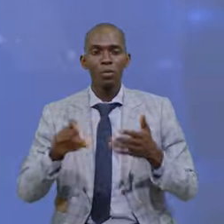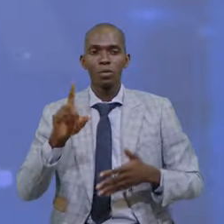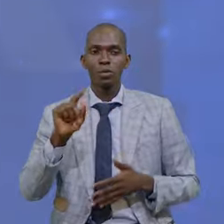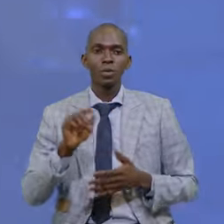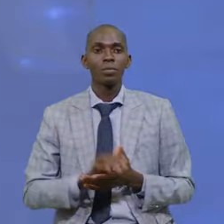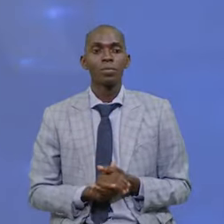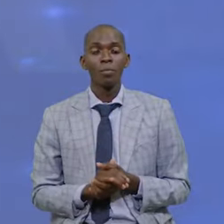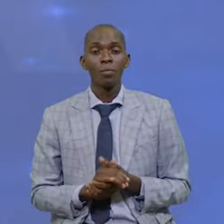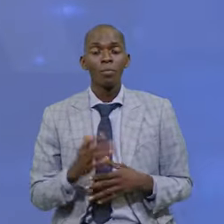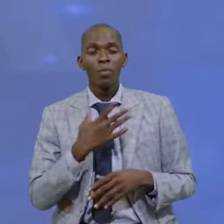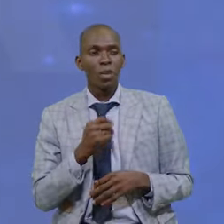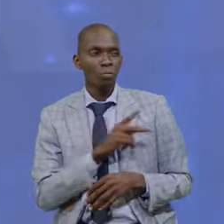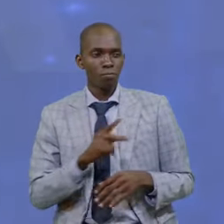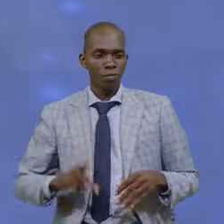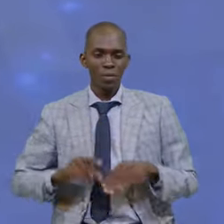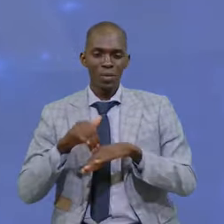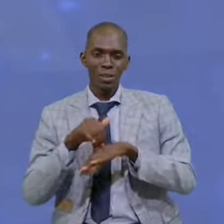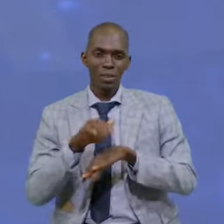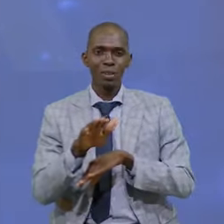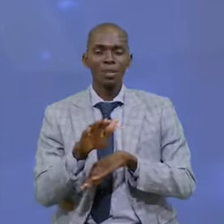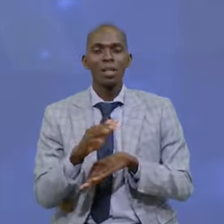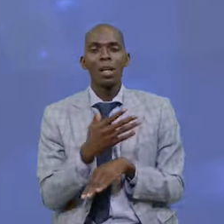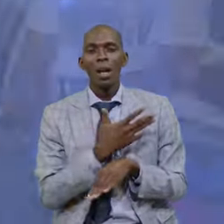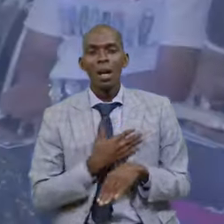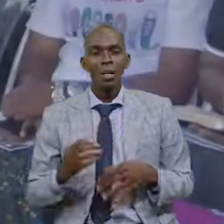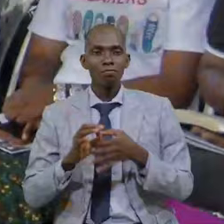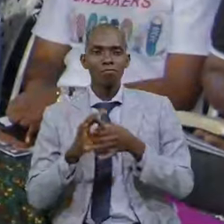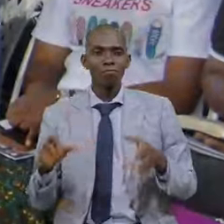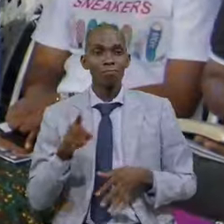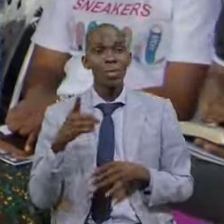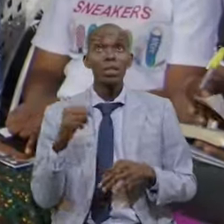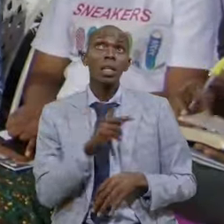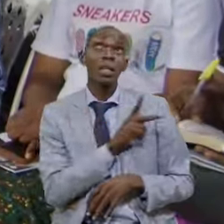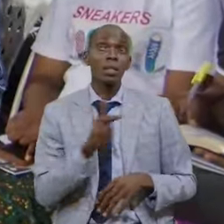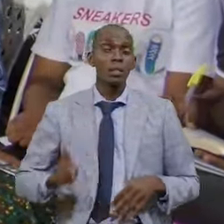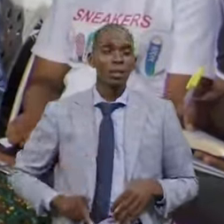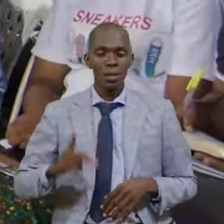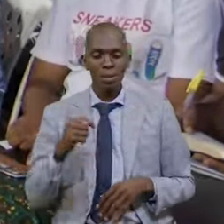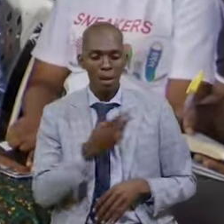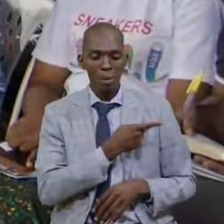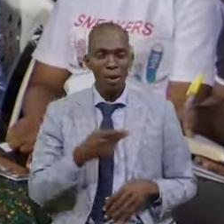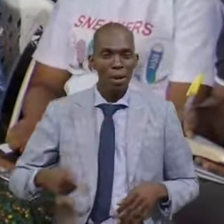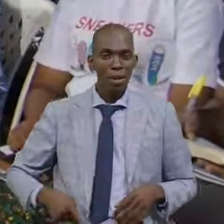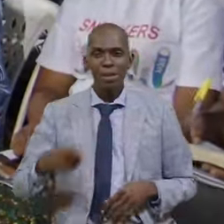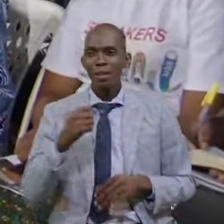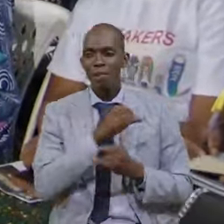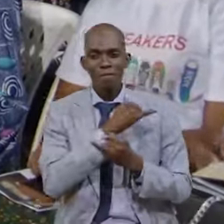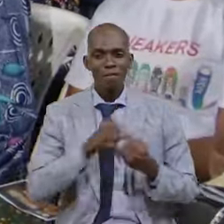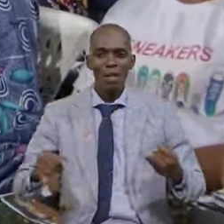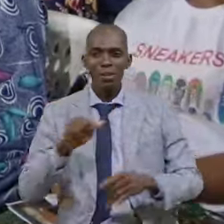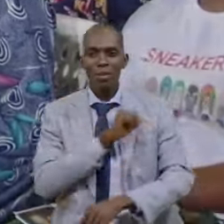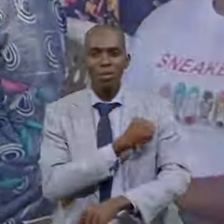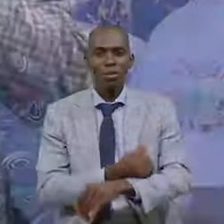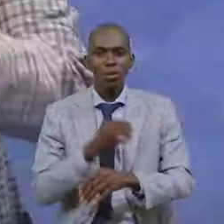And the king sent and loosed him, the king, the prince, the final authority in the